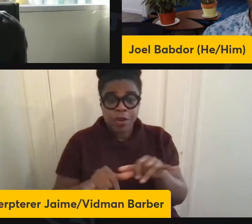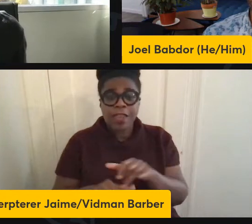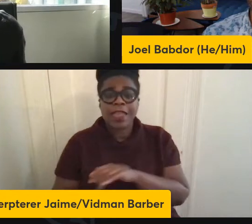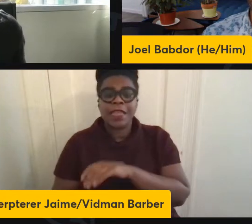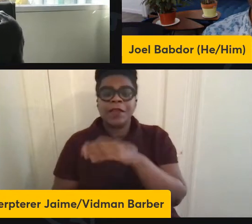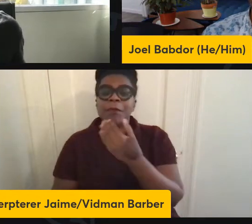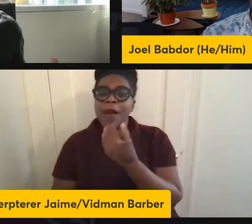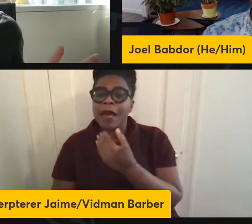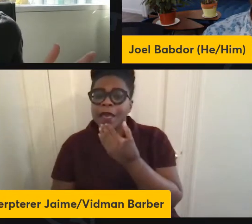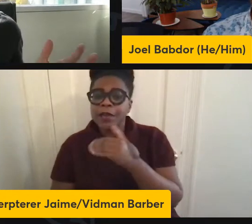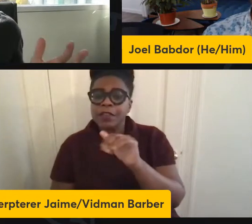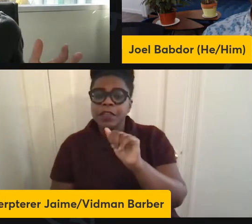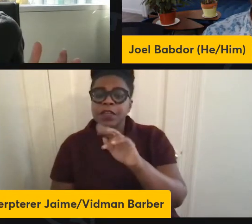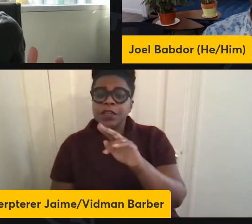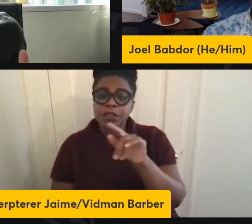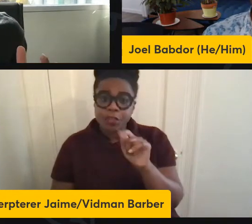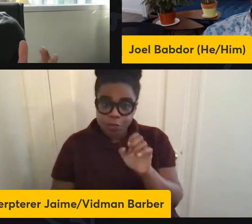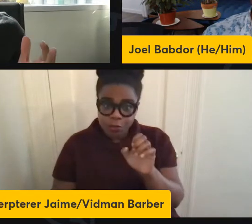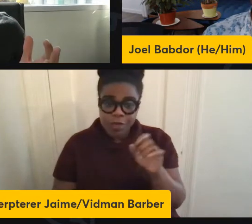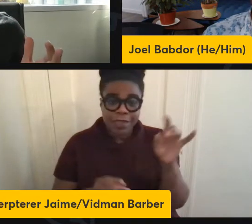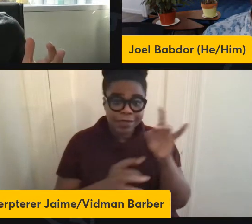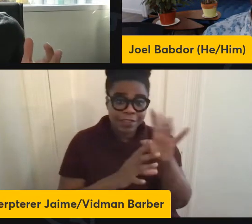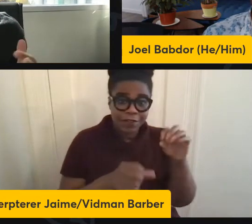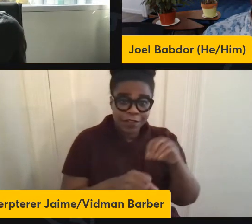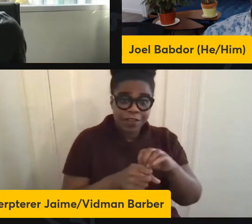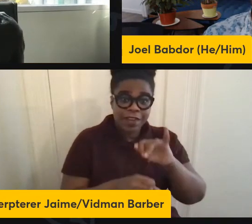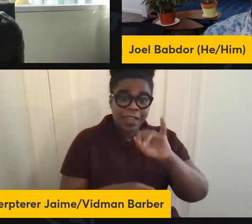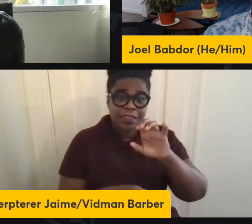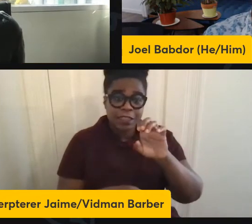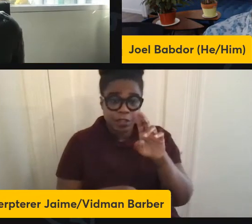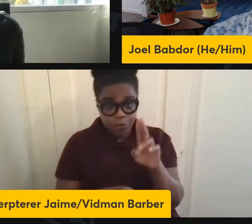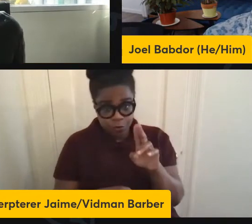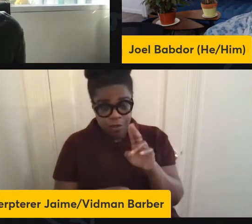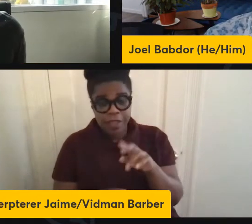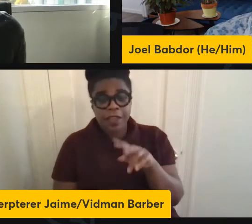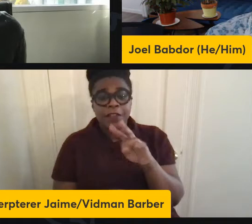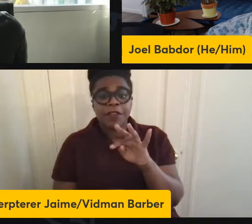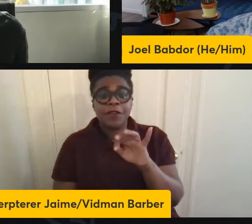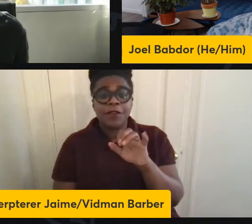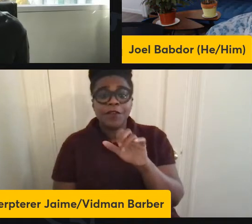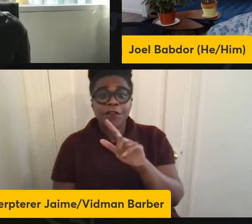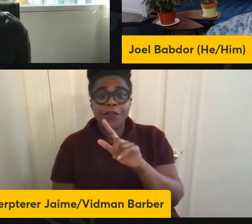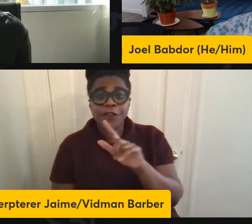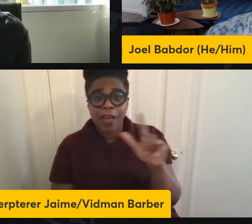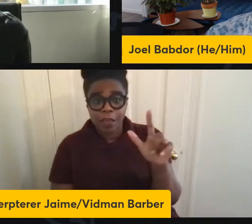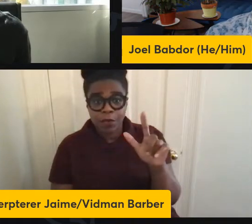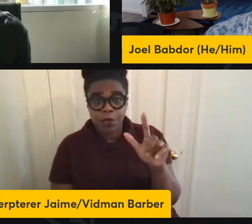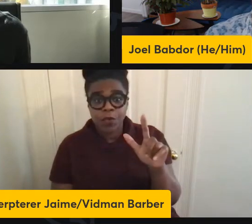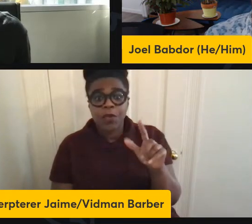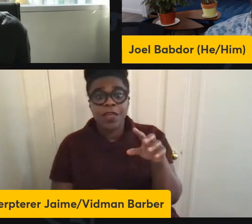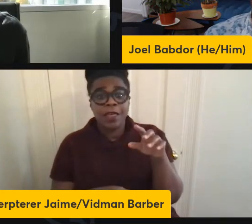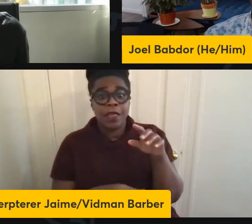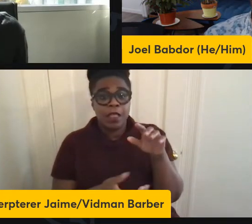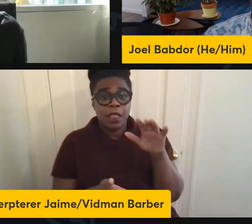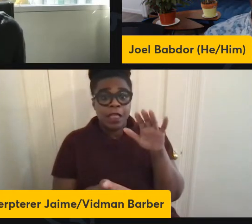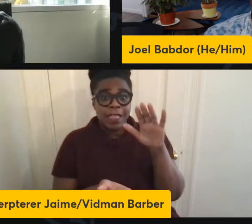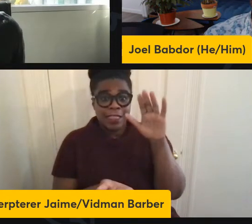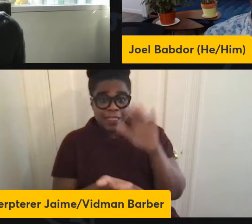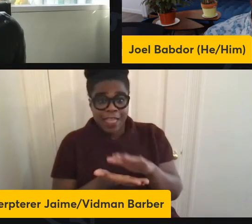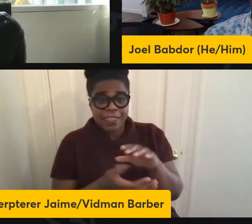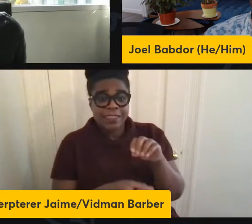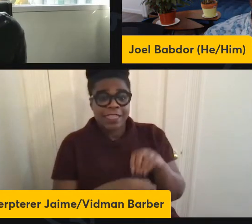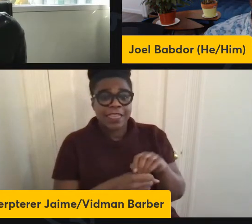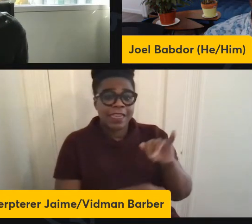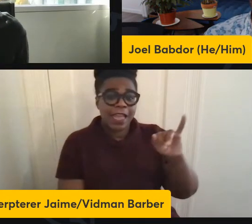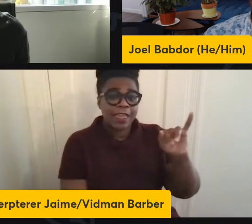the ICU, we actually see that viral load is decreased in the patients that are in the intensive care unit as compared